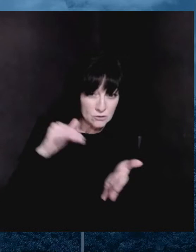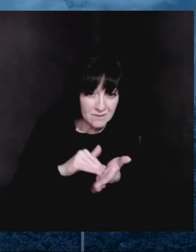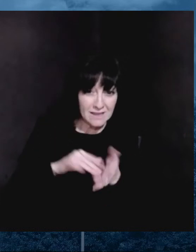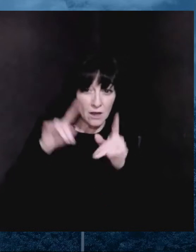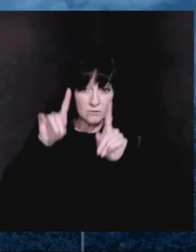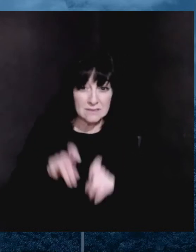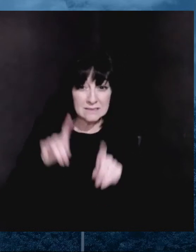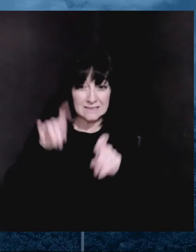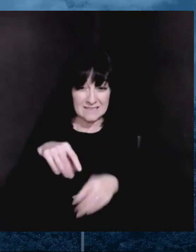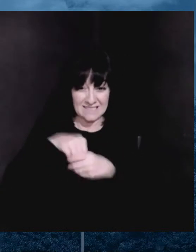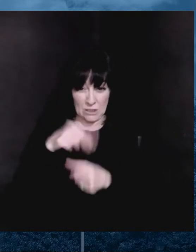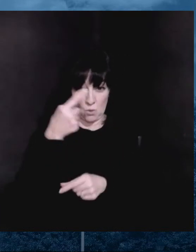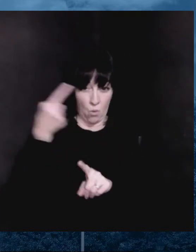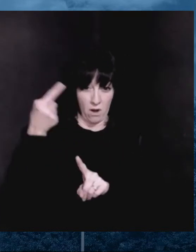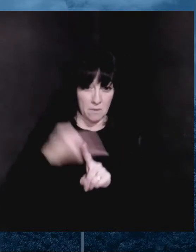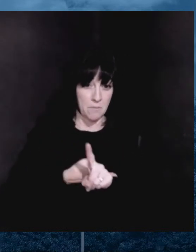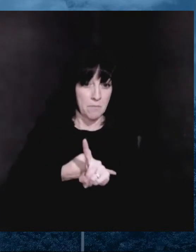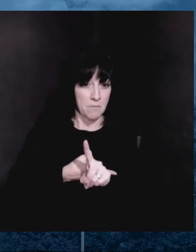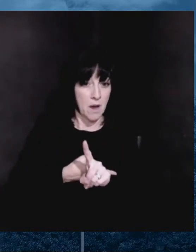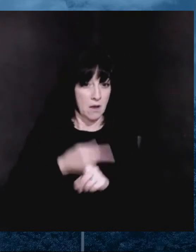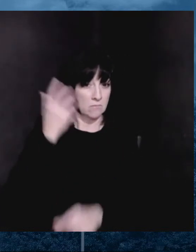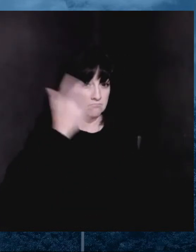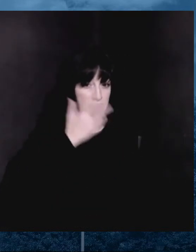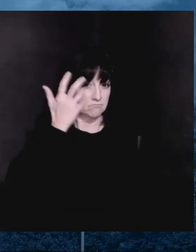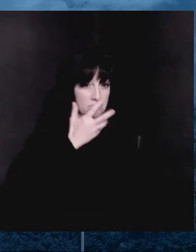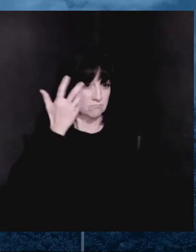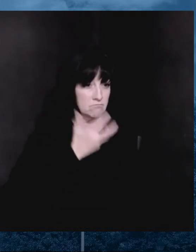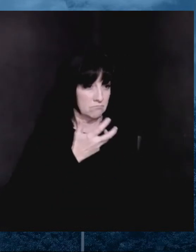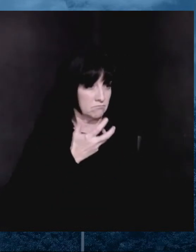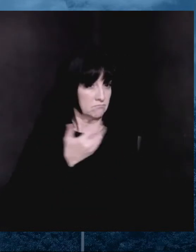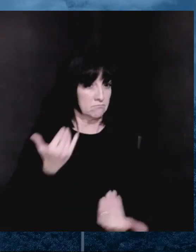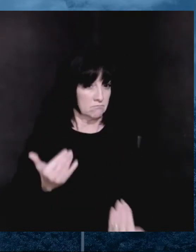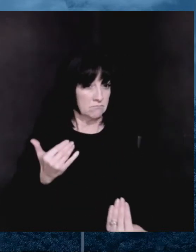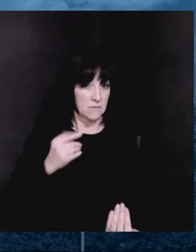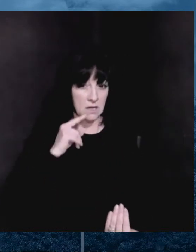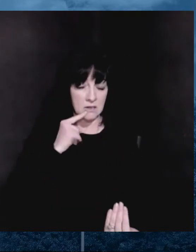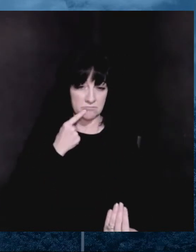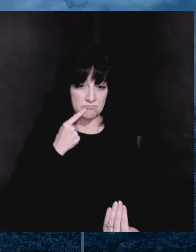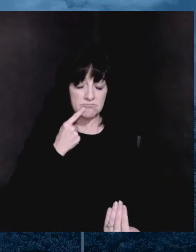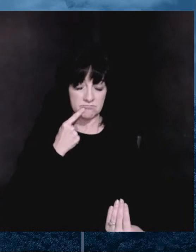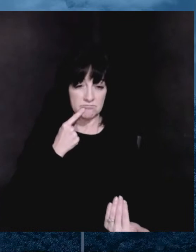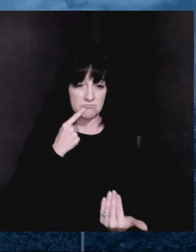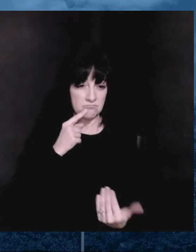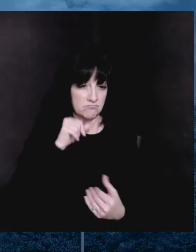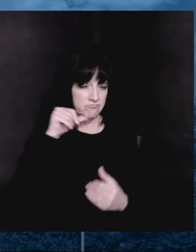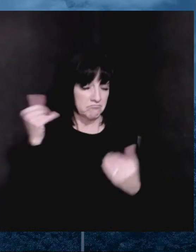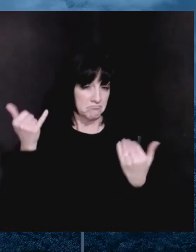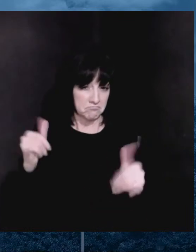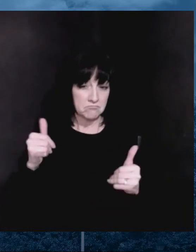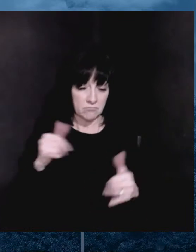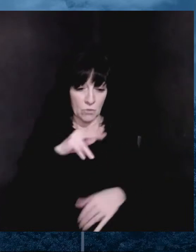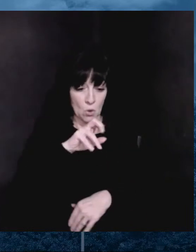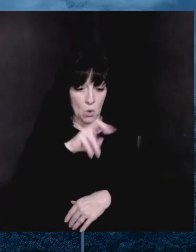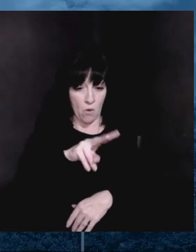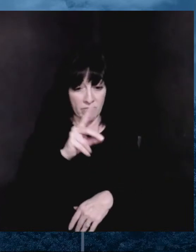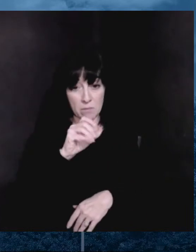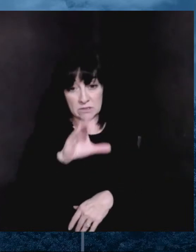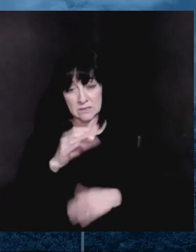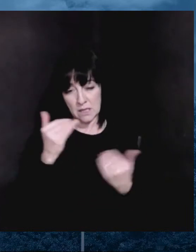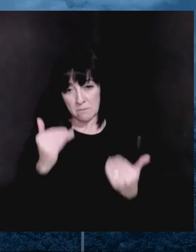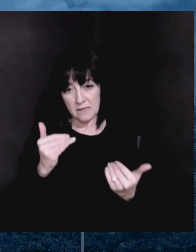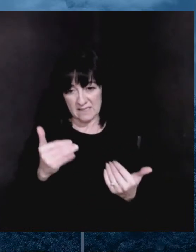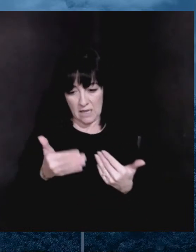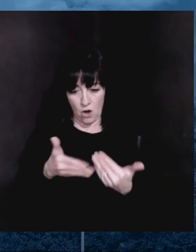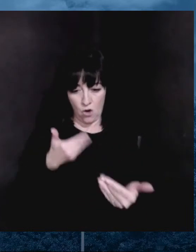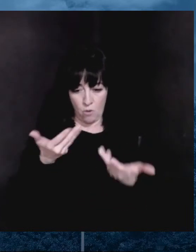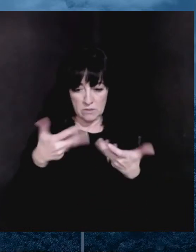given month at a critical time, November, December, and now almost halfway through January, just